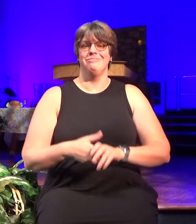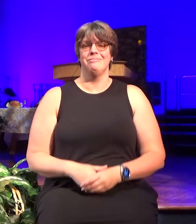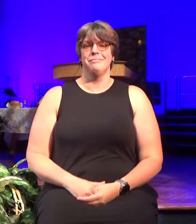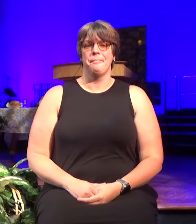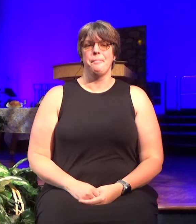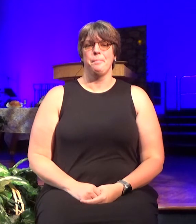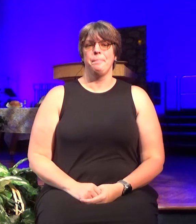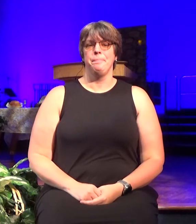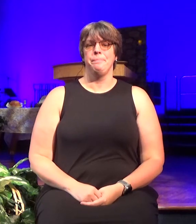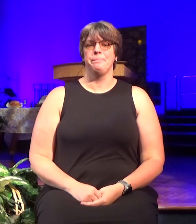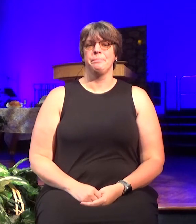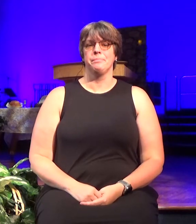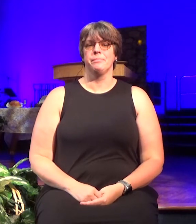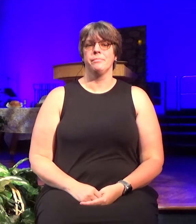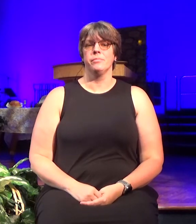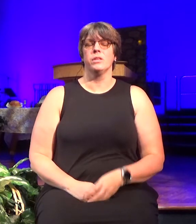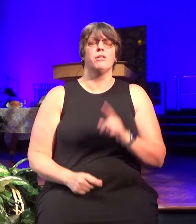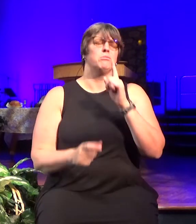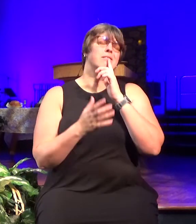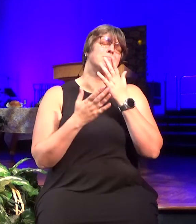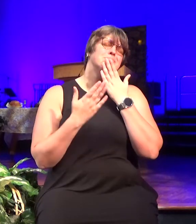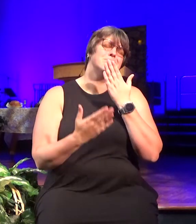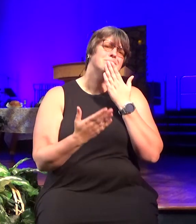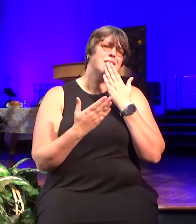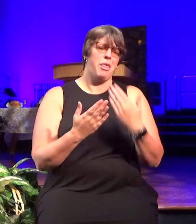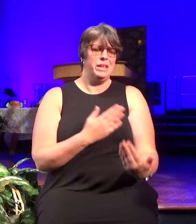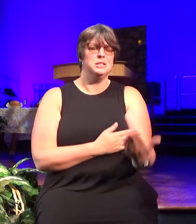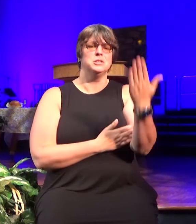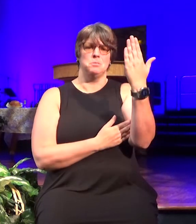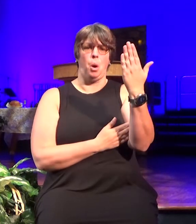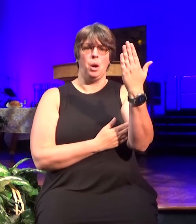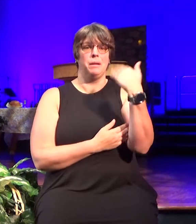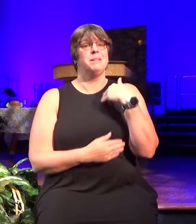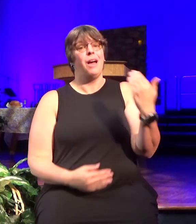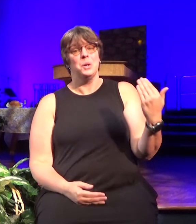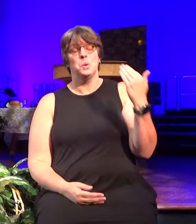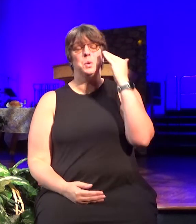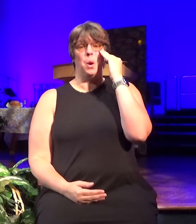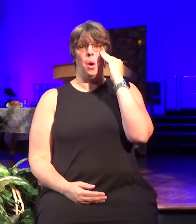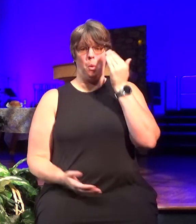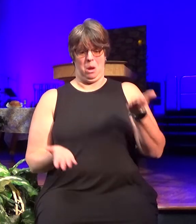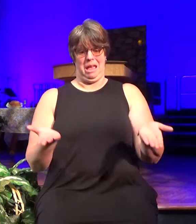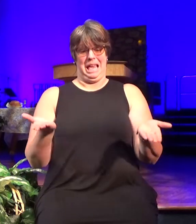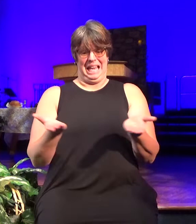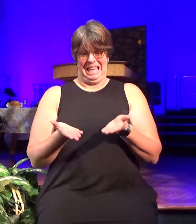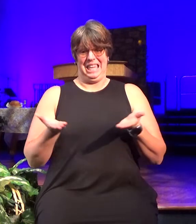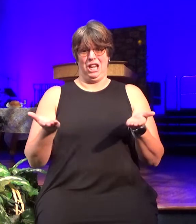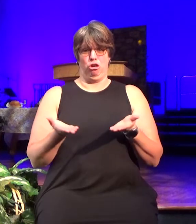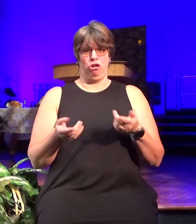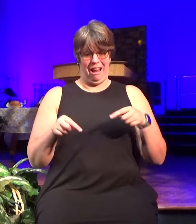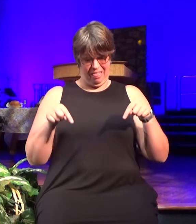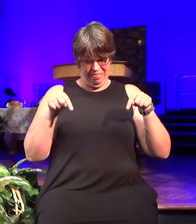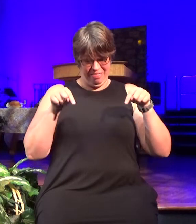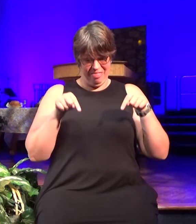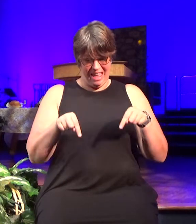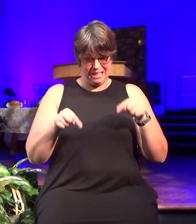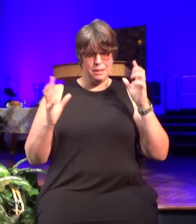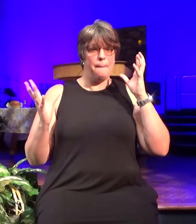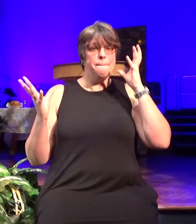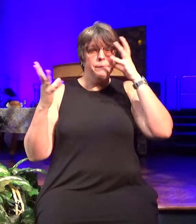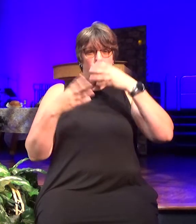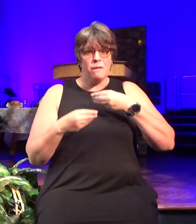And I'm so grateful this morning, for I know that right here in this beautiful Mile High